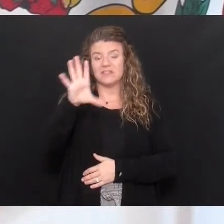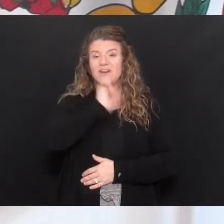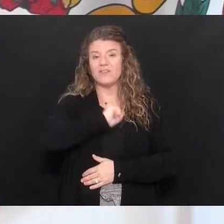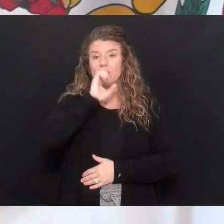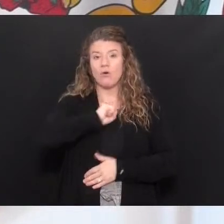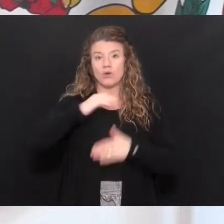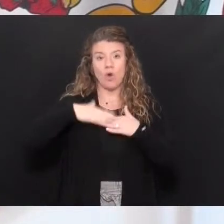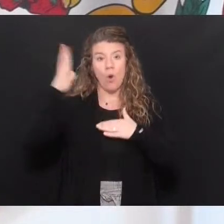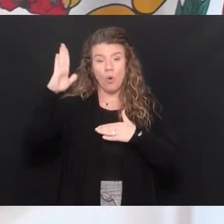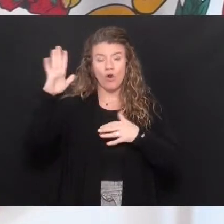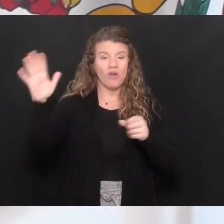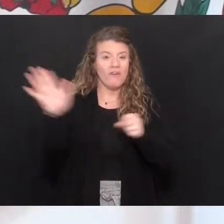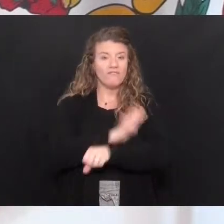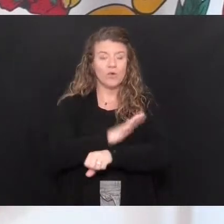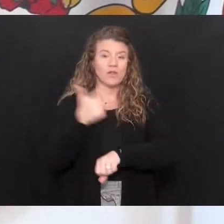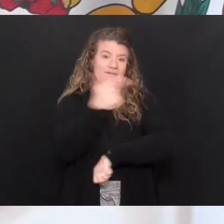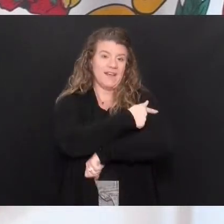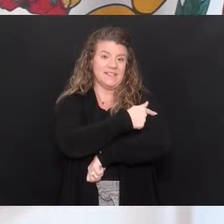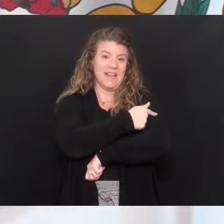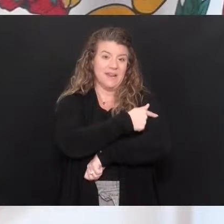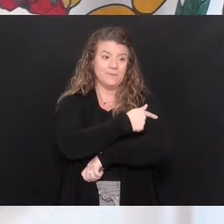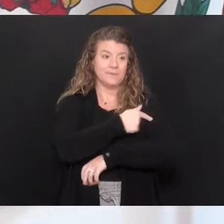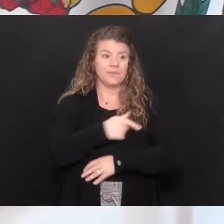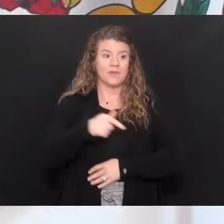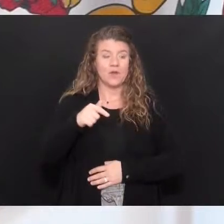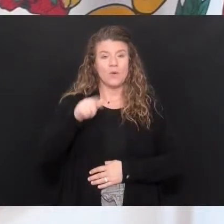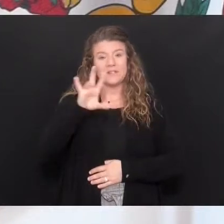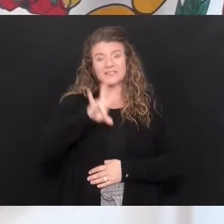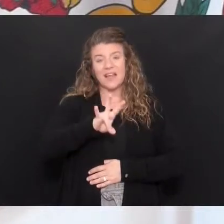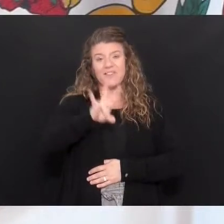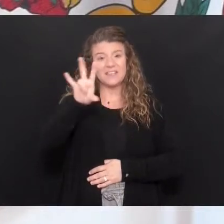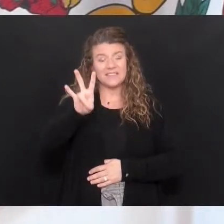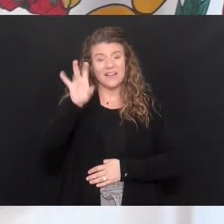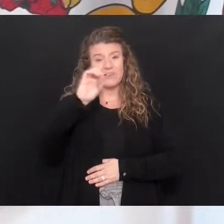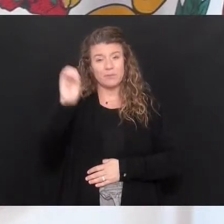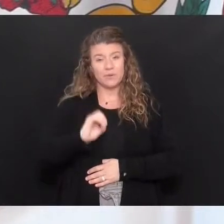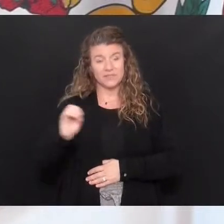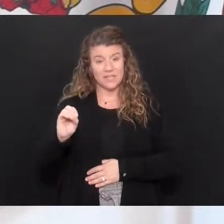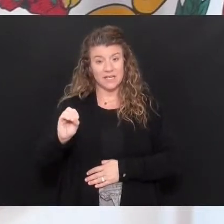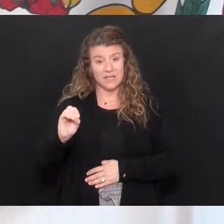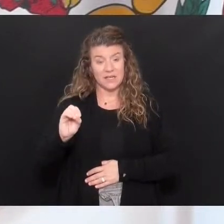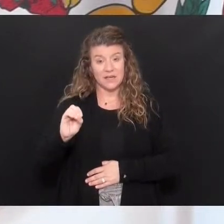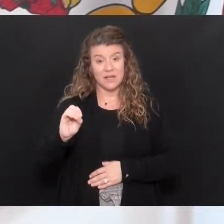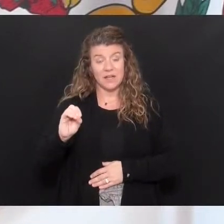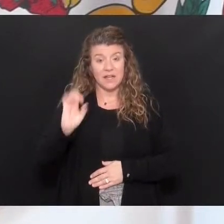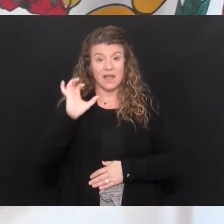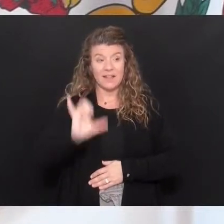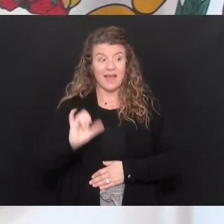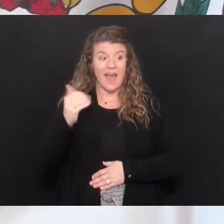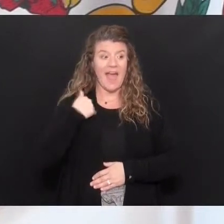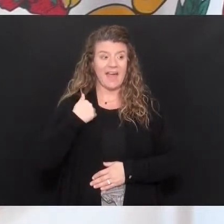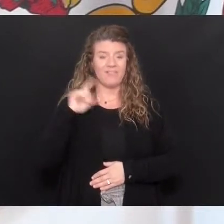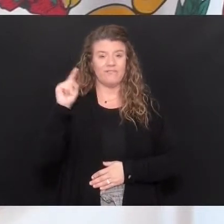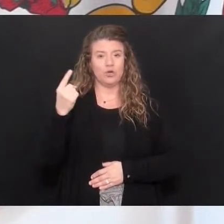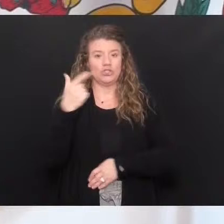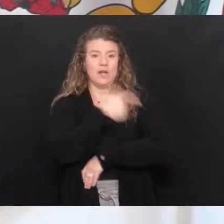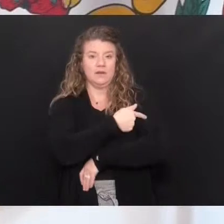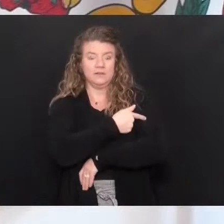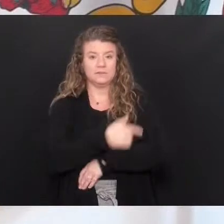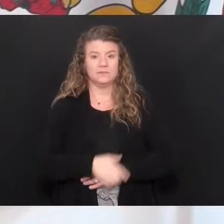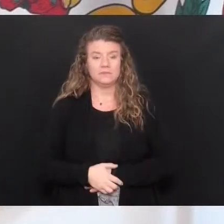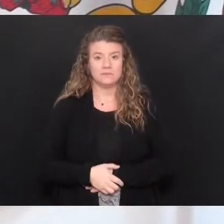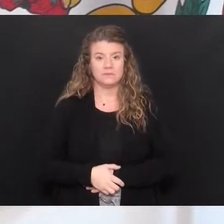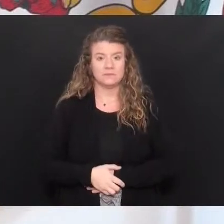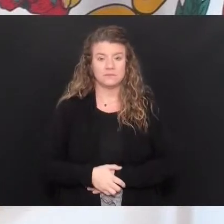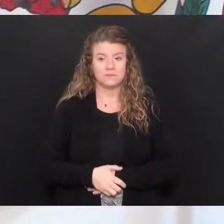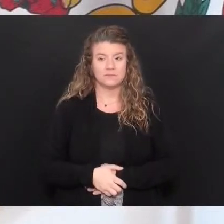and older, fully vaccinated, and we've got 77% of them that have had their first shot. Now,